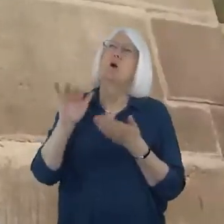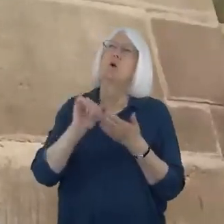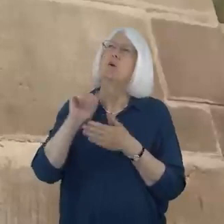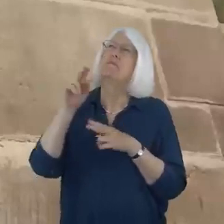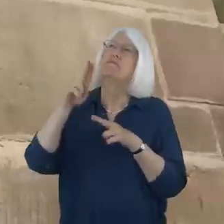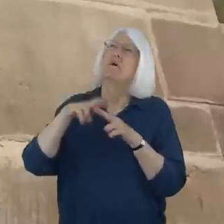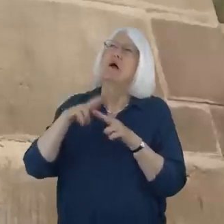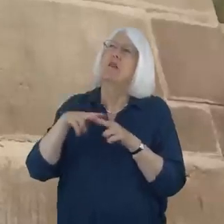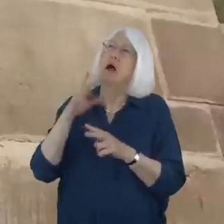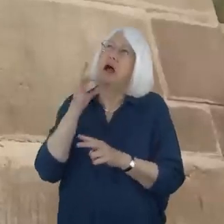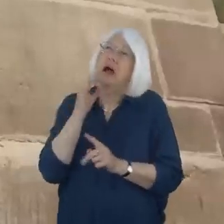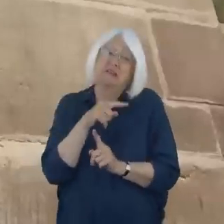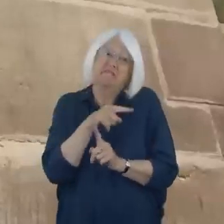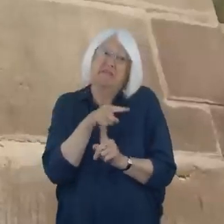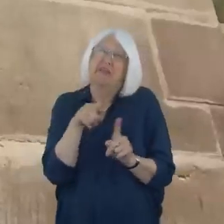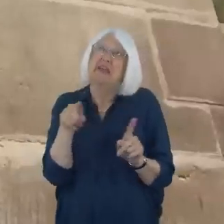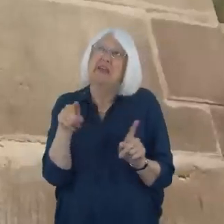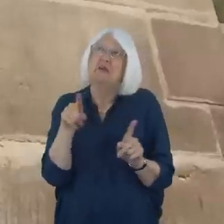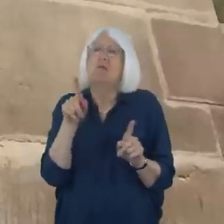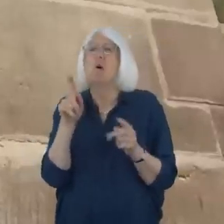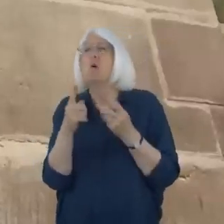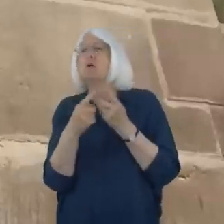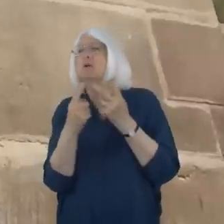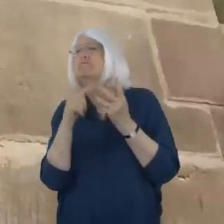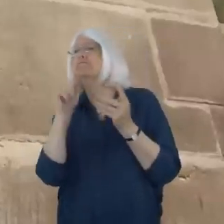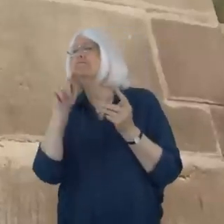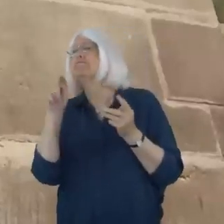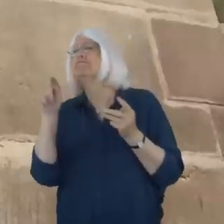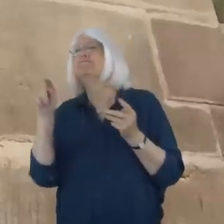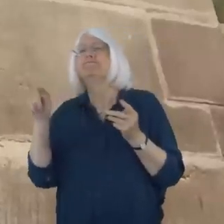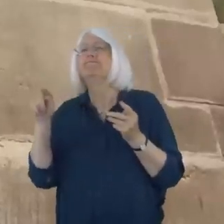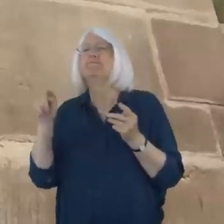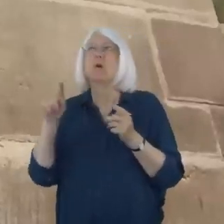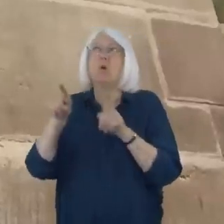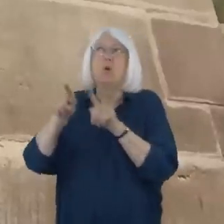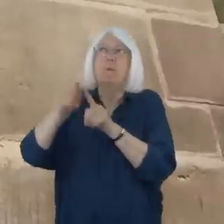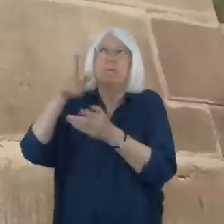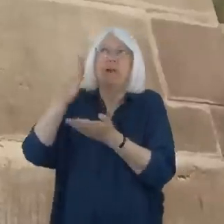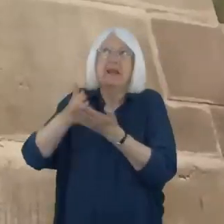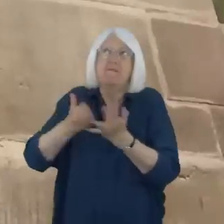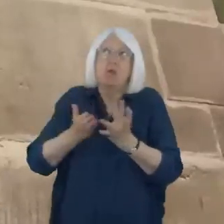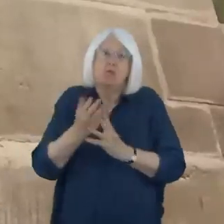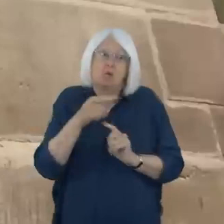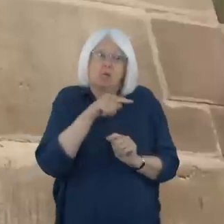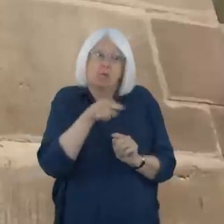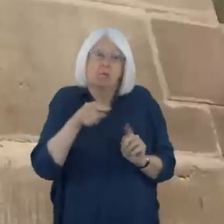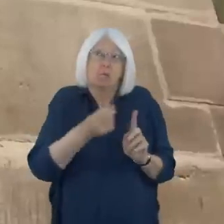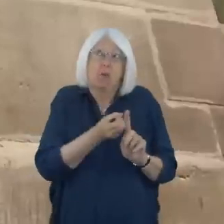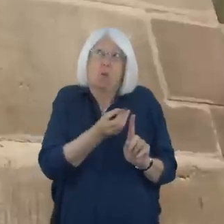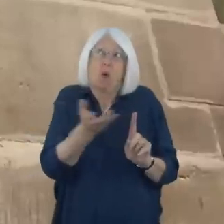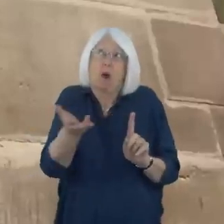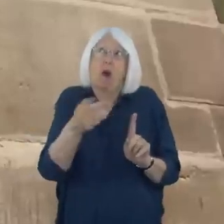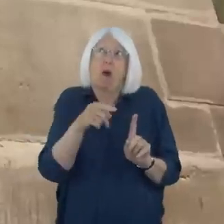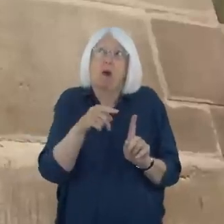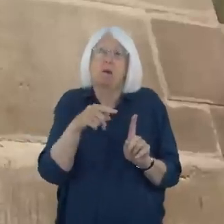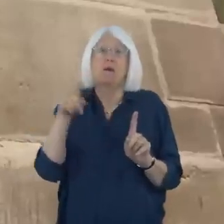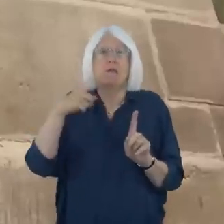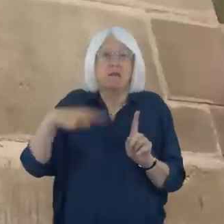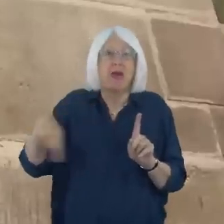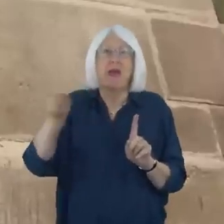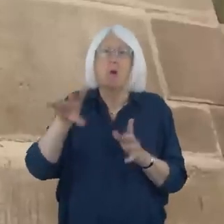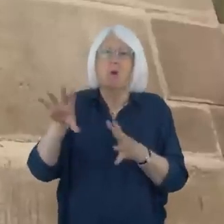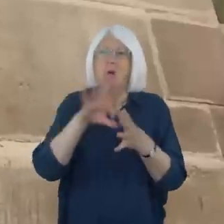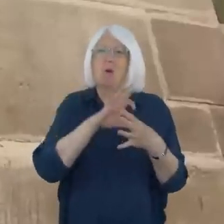Father, I ask not only on behalf of these, but also on behalf of those who will believe in me through their word, that they